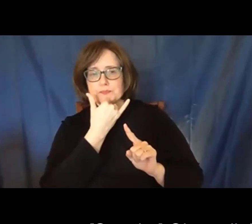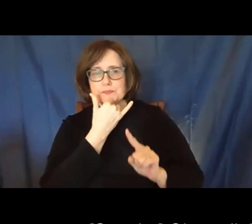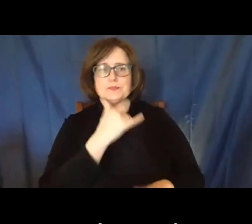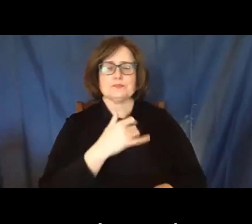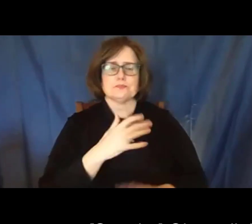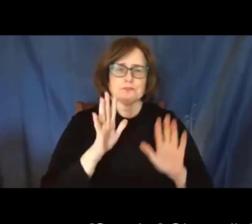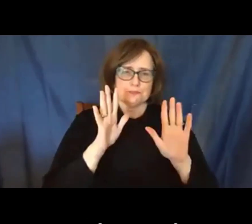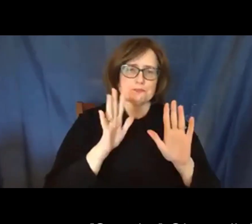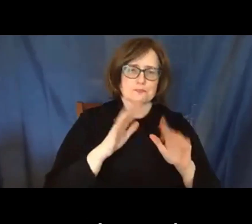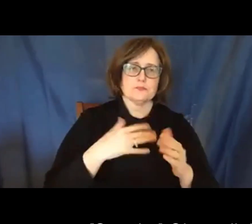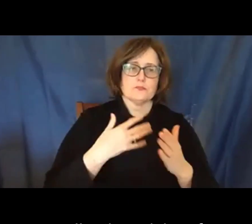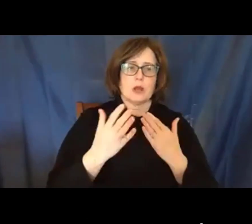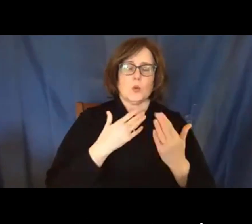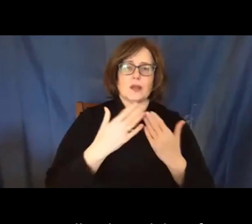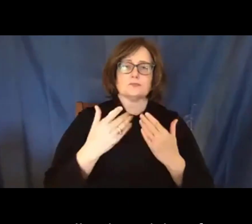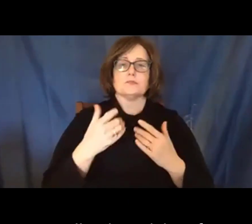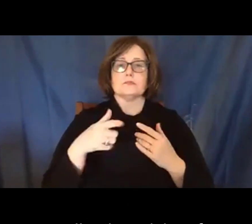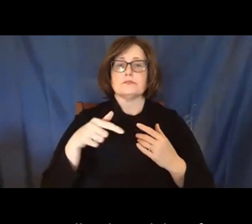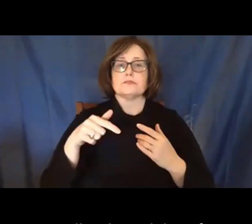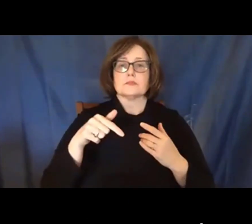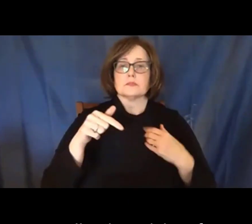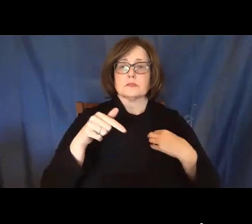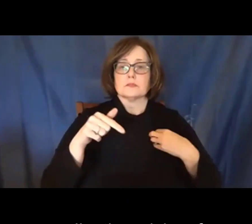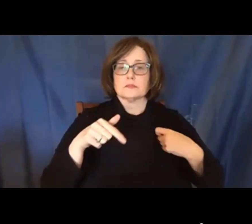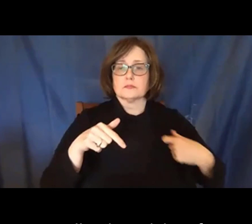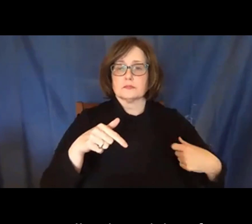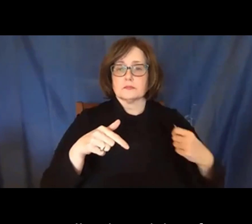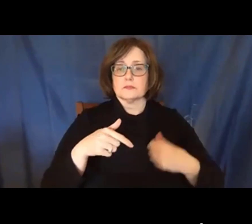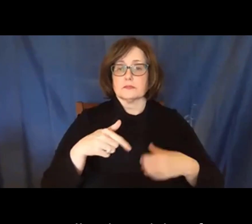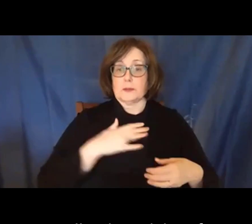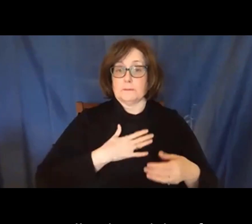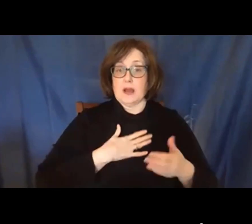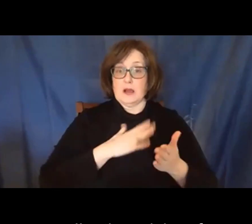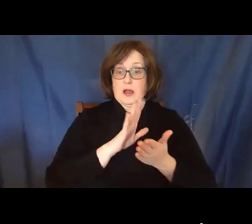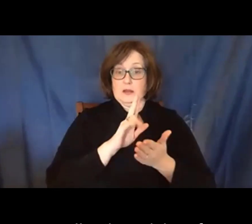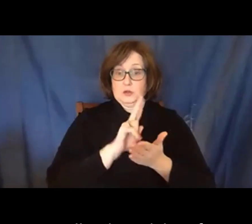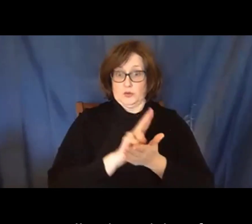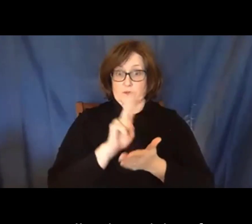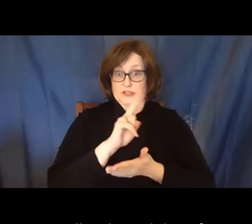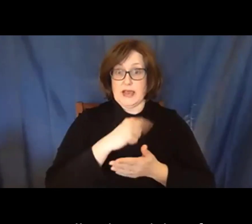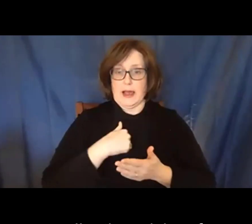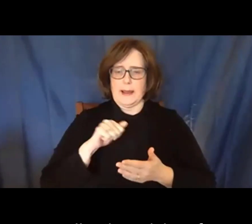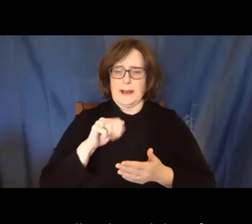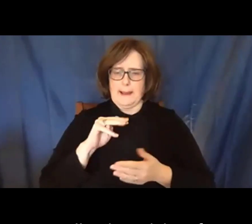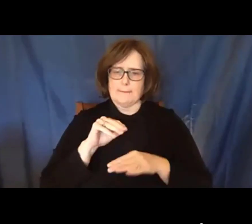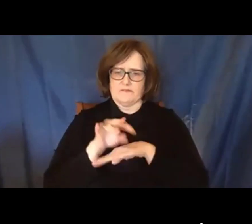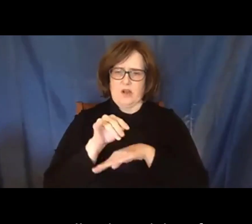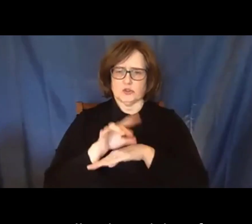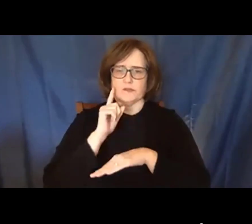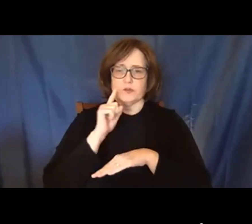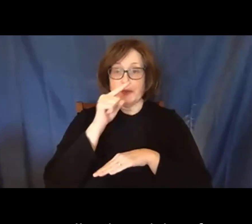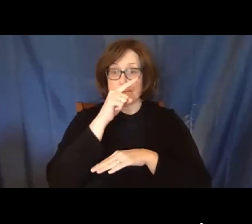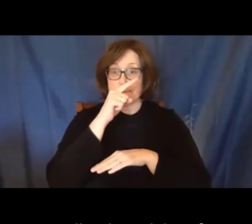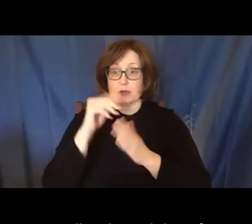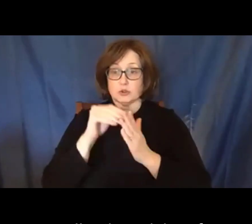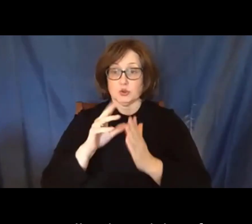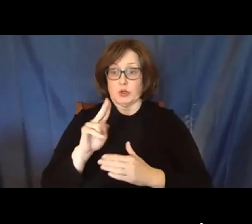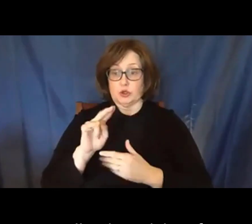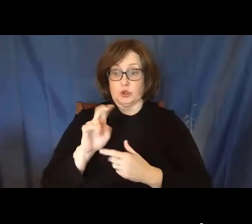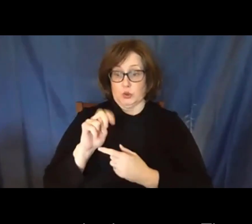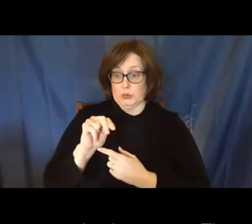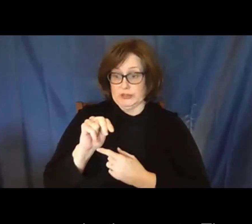So here at Augusta University, I'm the advisor for our Black Student Union, and the students were